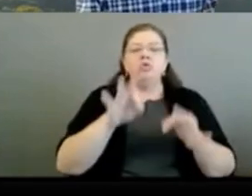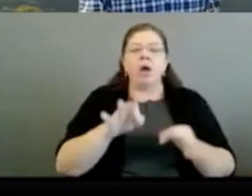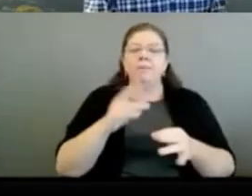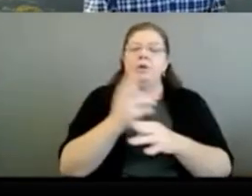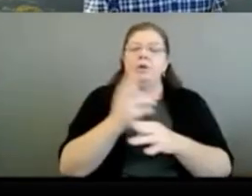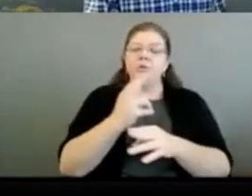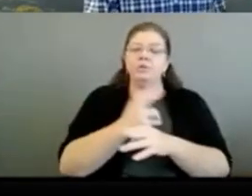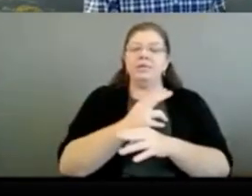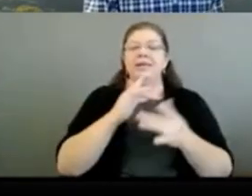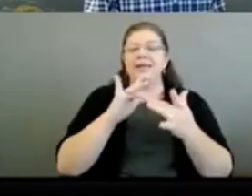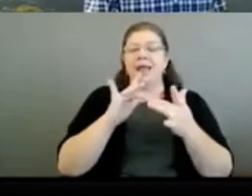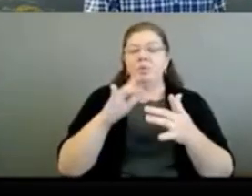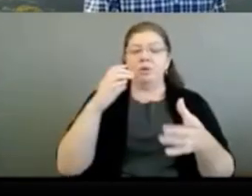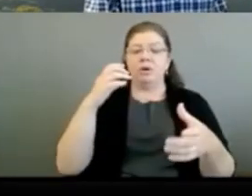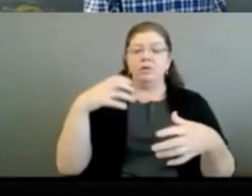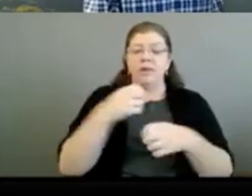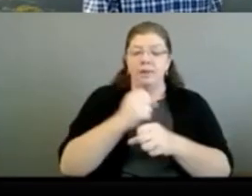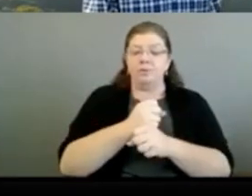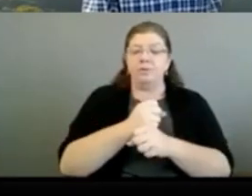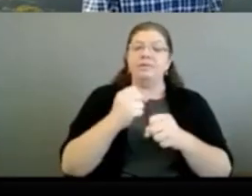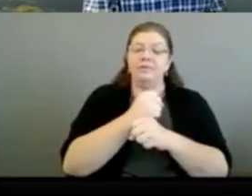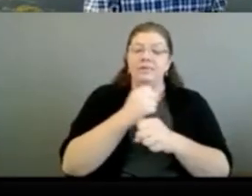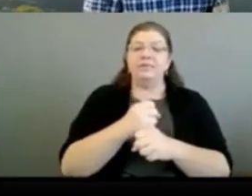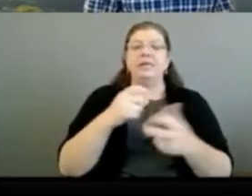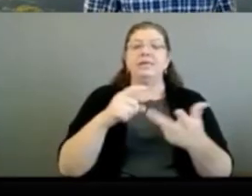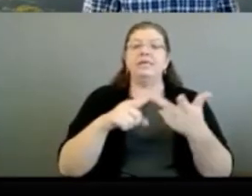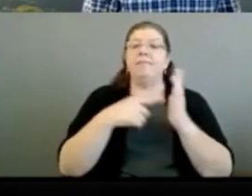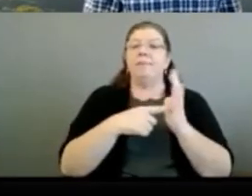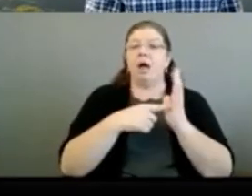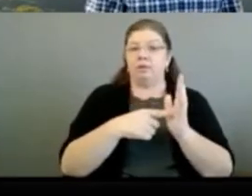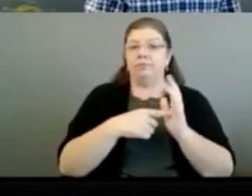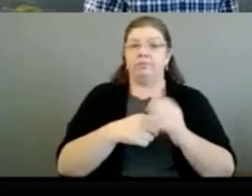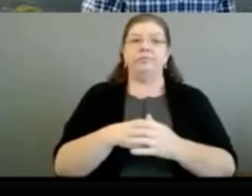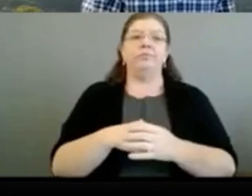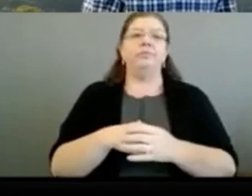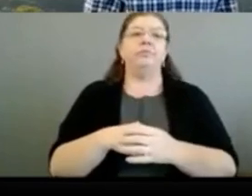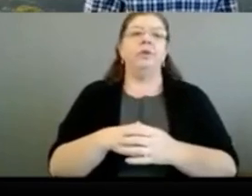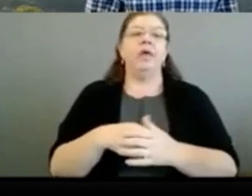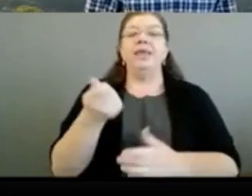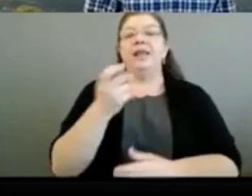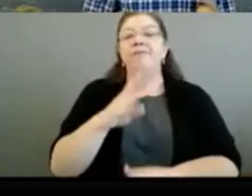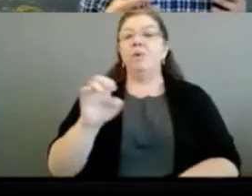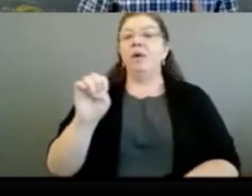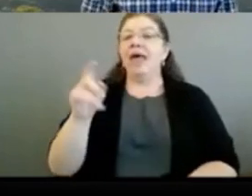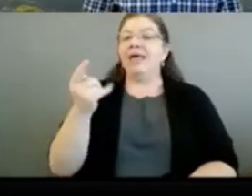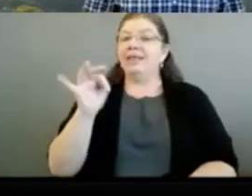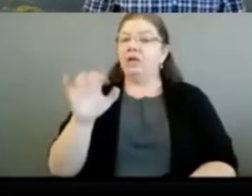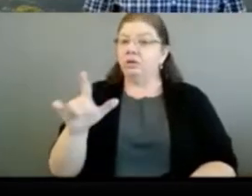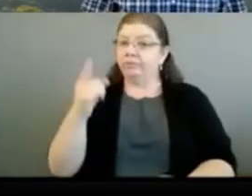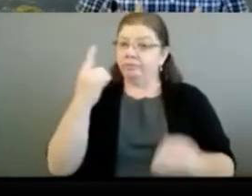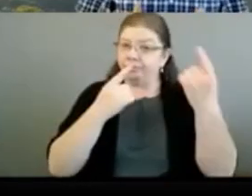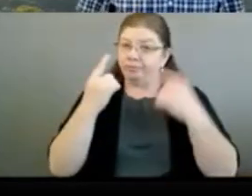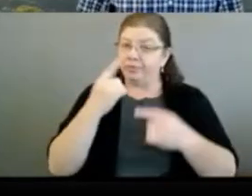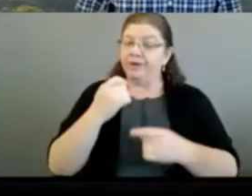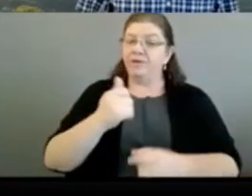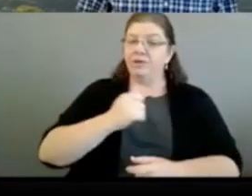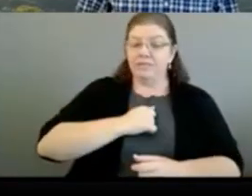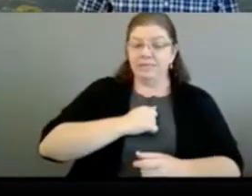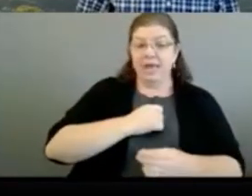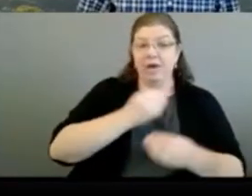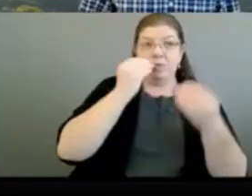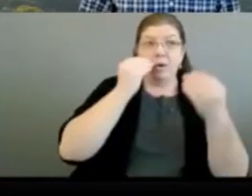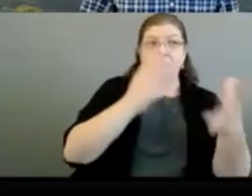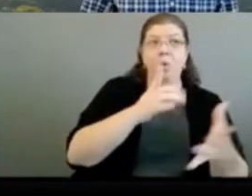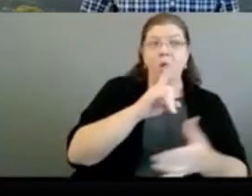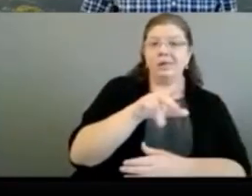summary statistics, and model our data later. Lastly, just a few ethical considerations. When we're collecting self-report data, it's often really